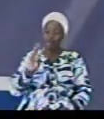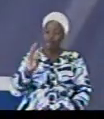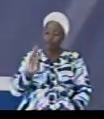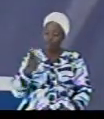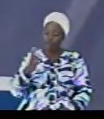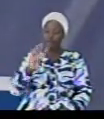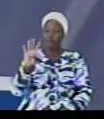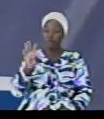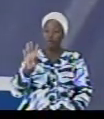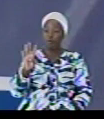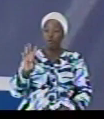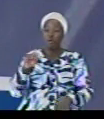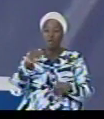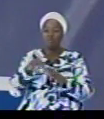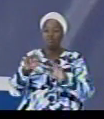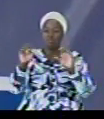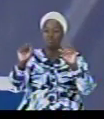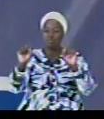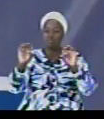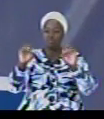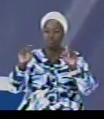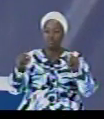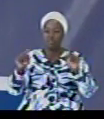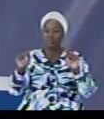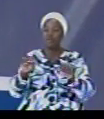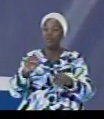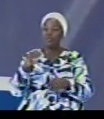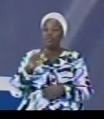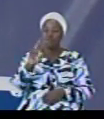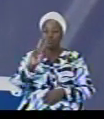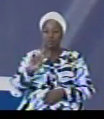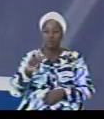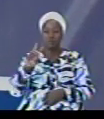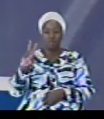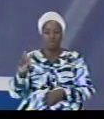September 2022. More details about this will be sent to you.